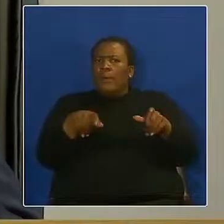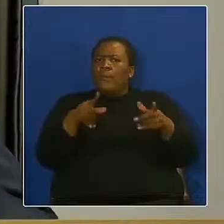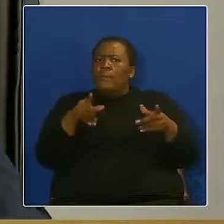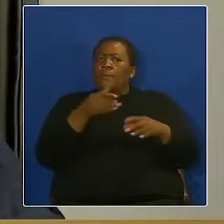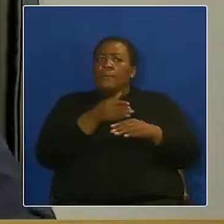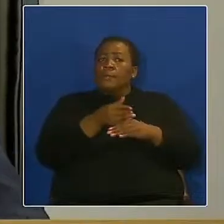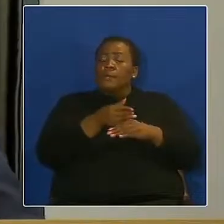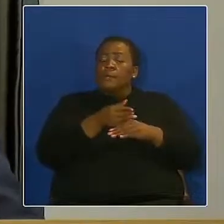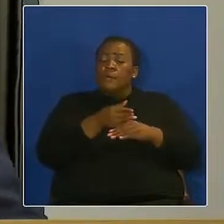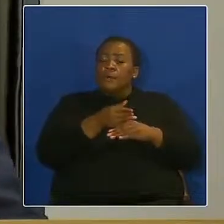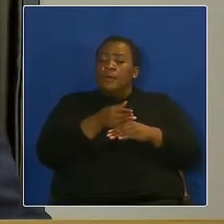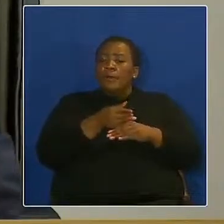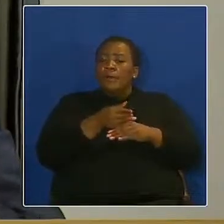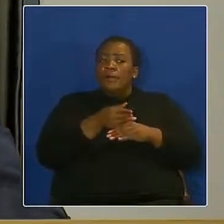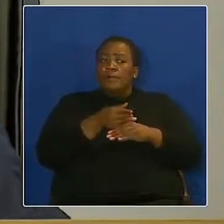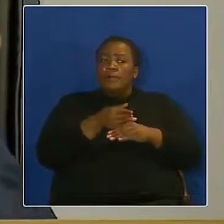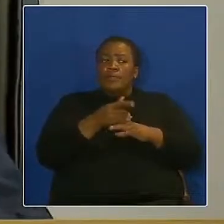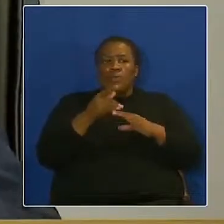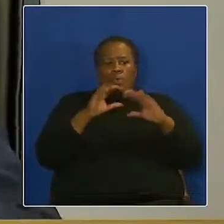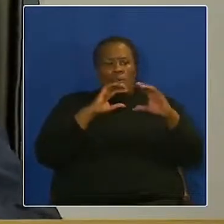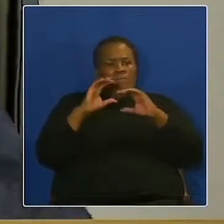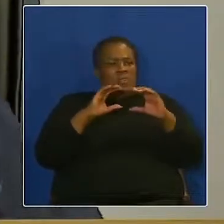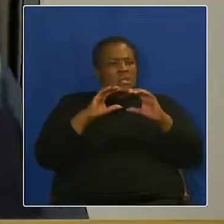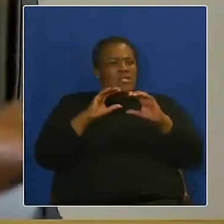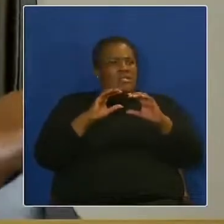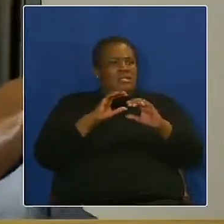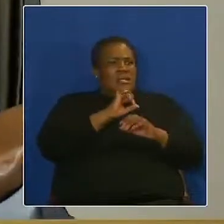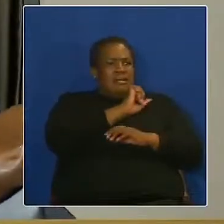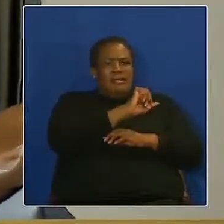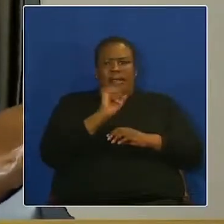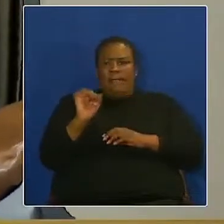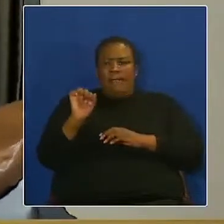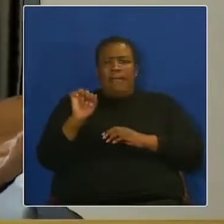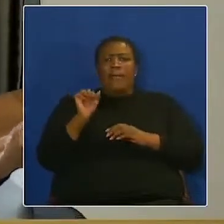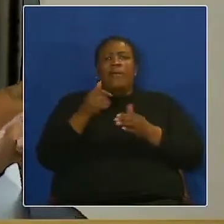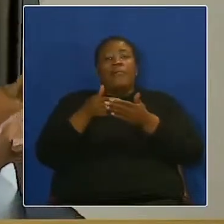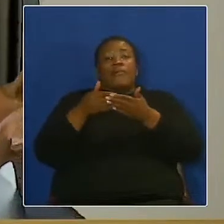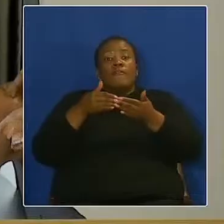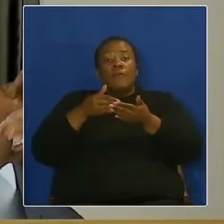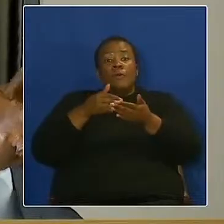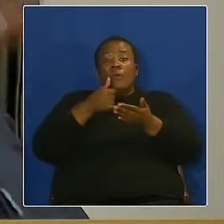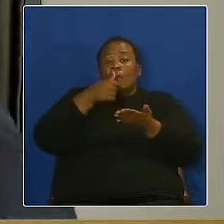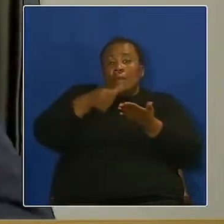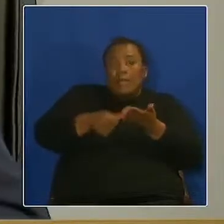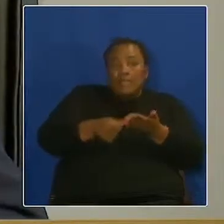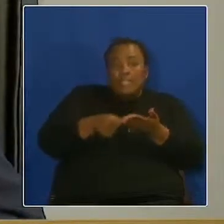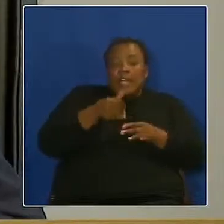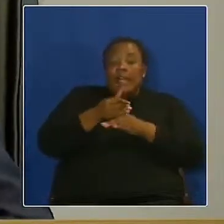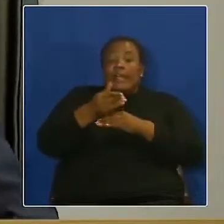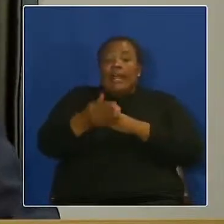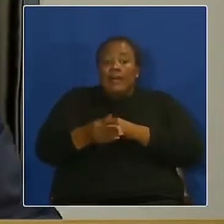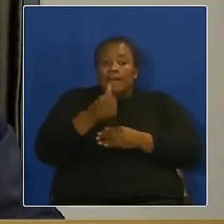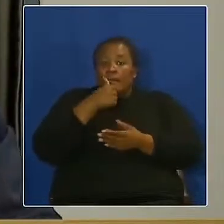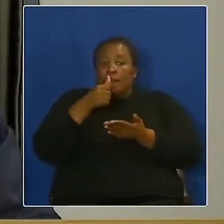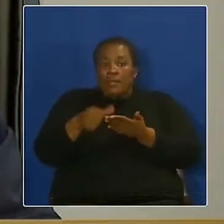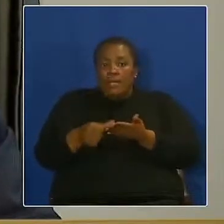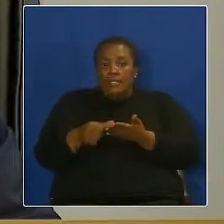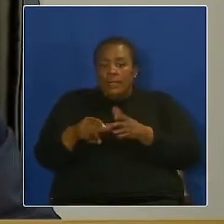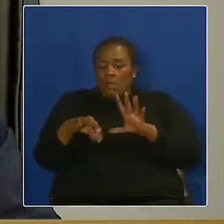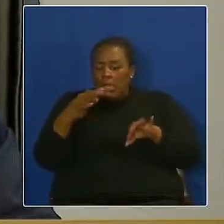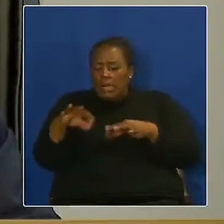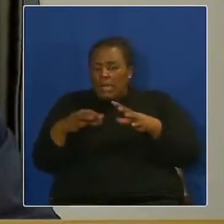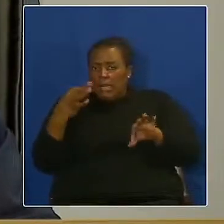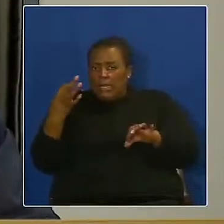after we analyze their communication before the letter, and after the letter, one